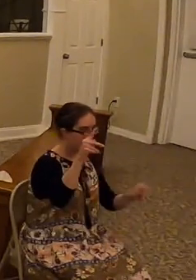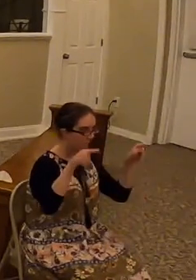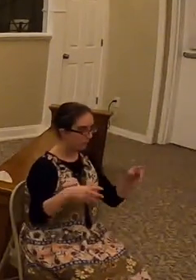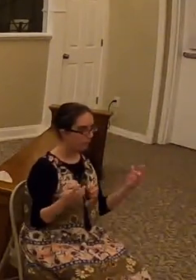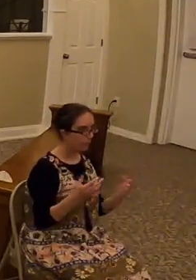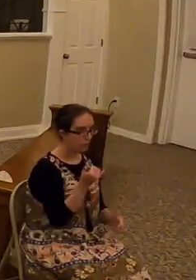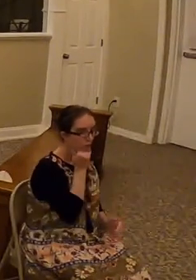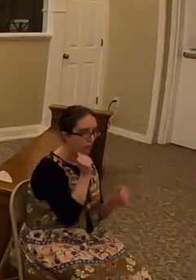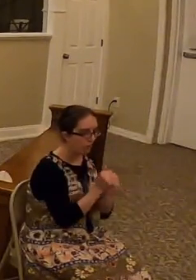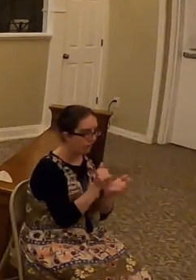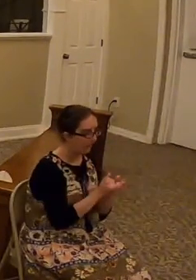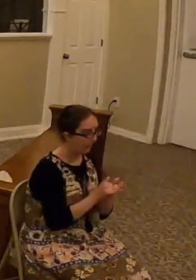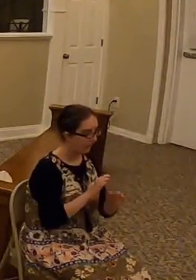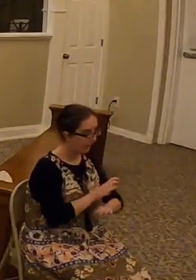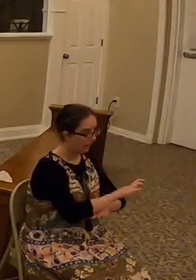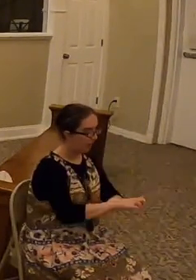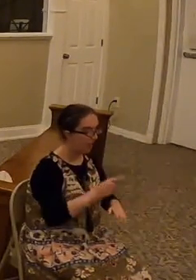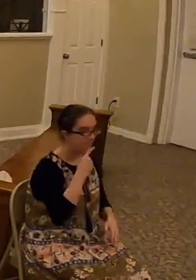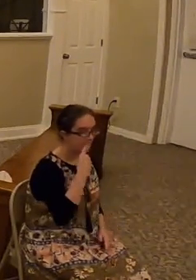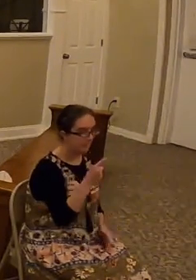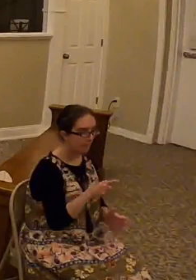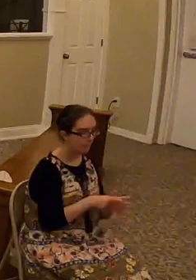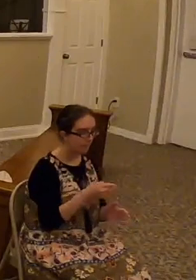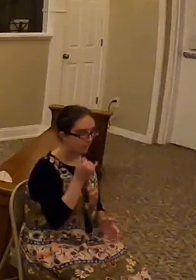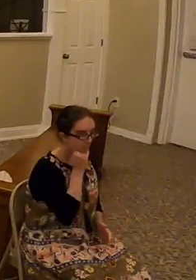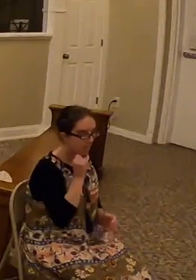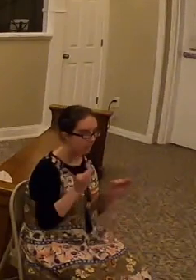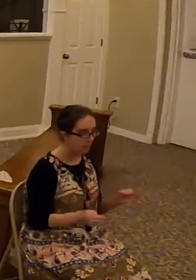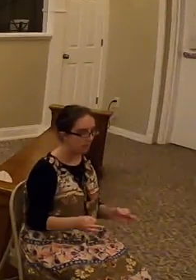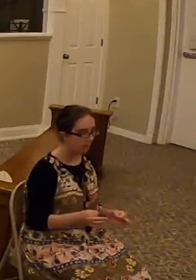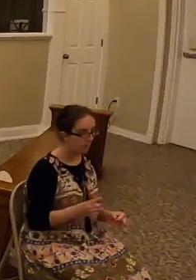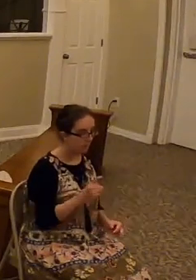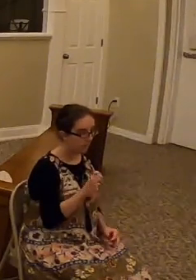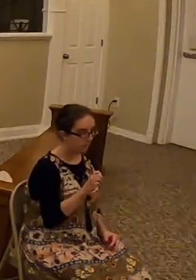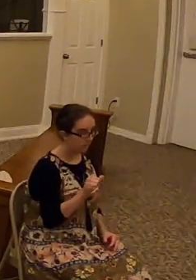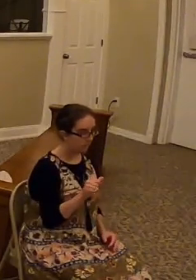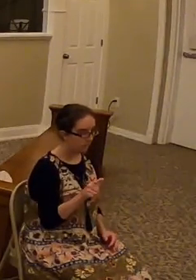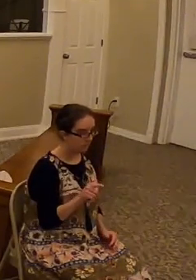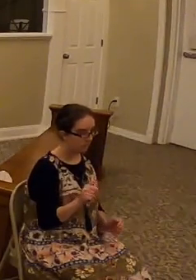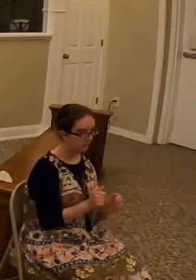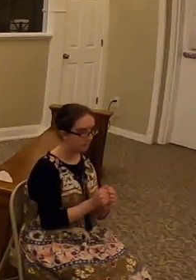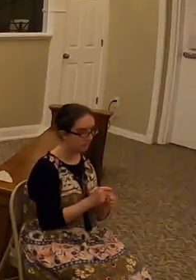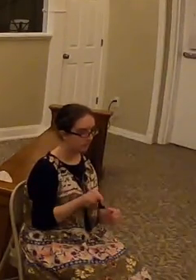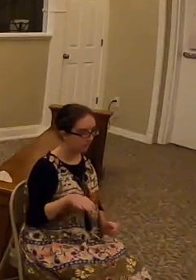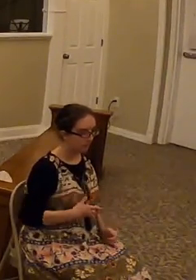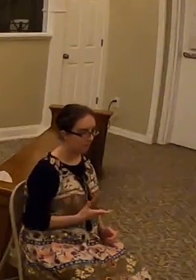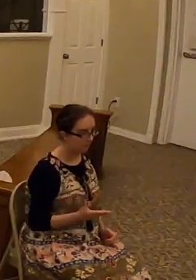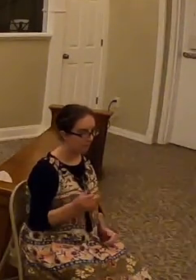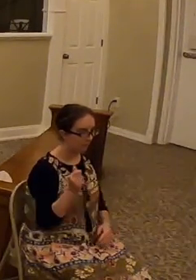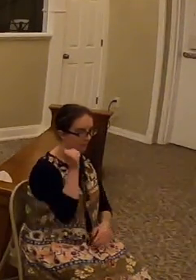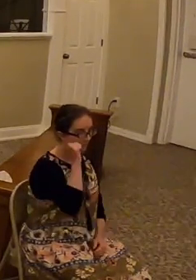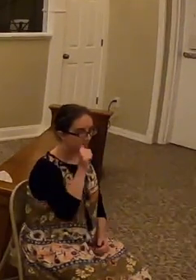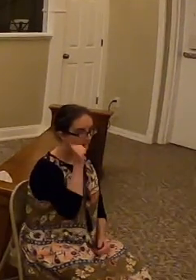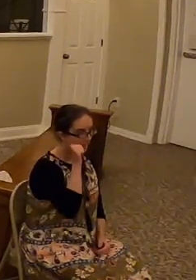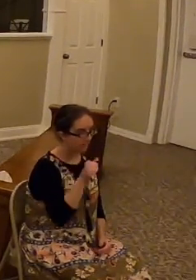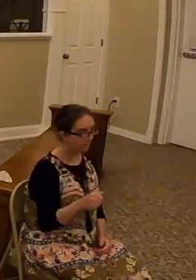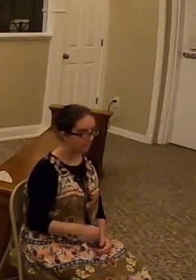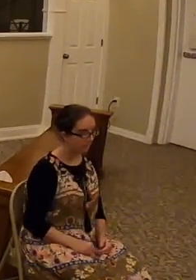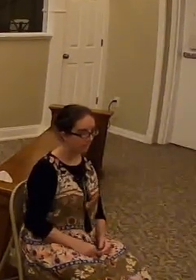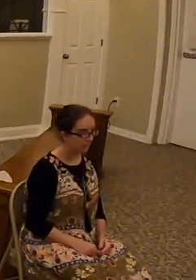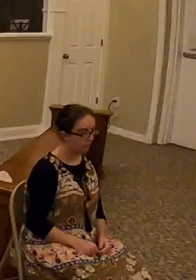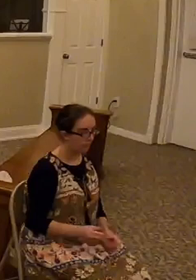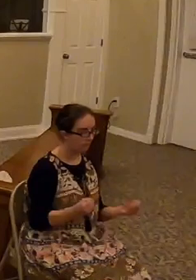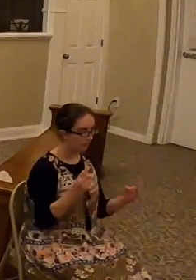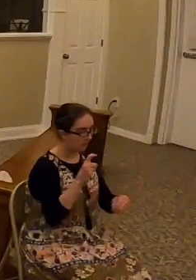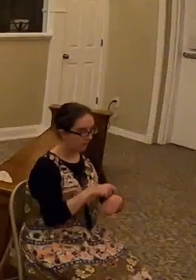So what's wrong with that situation? I'll tell you what's wrong with it. If you deal with the stuff that a pastor deals with on a daily basis,